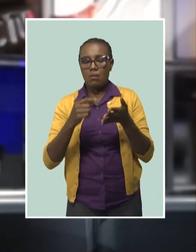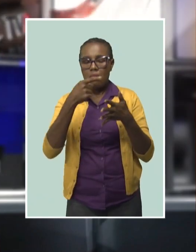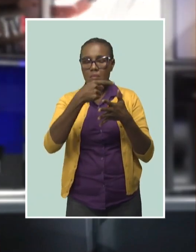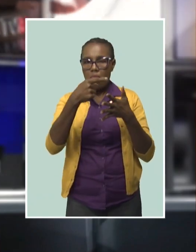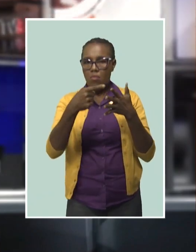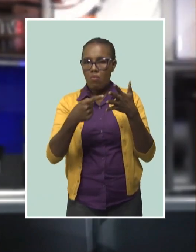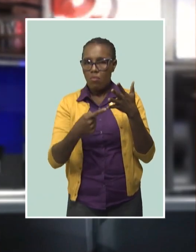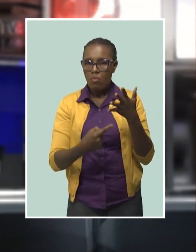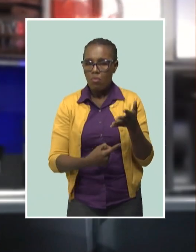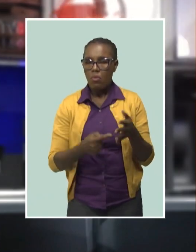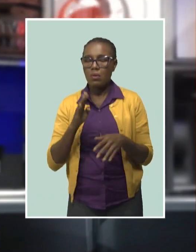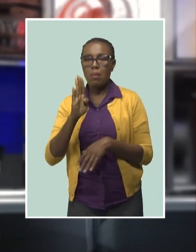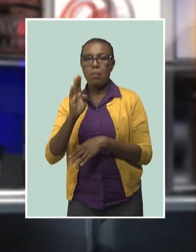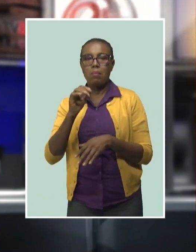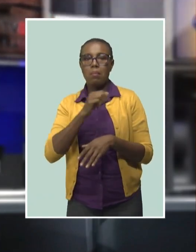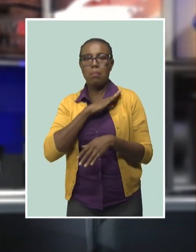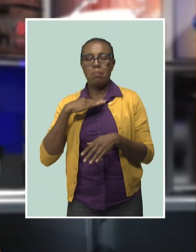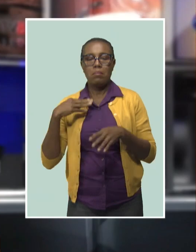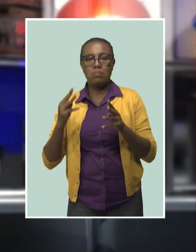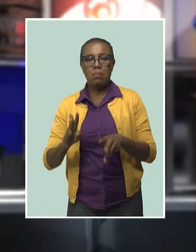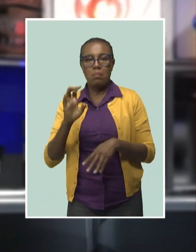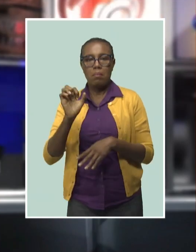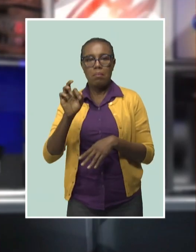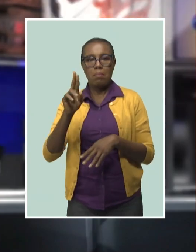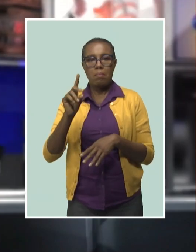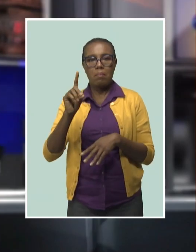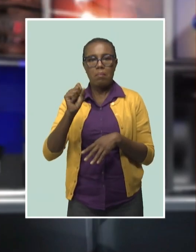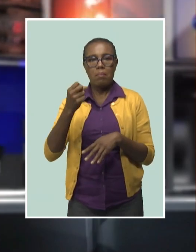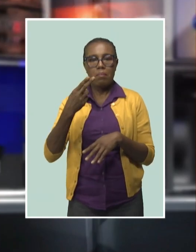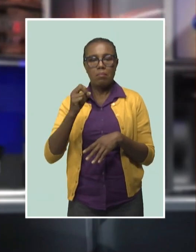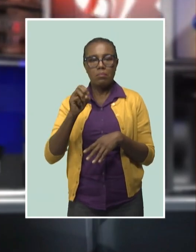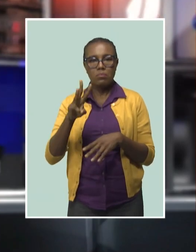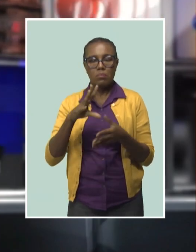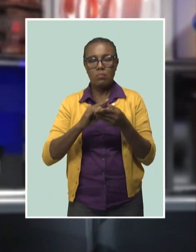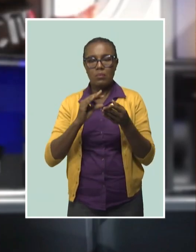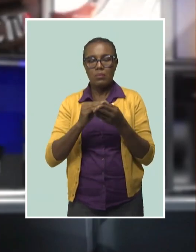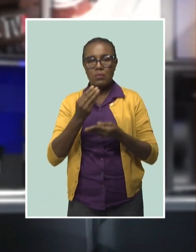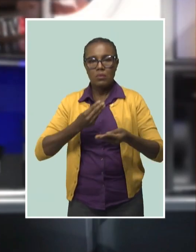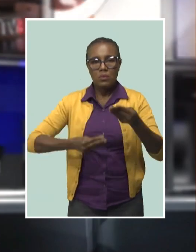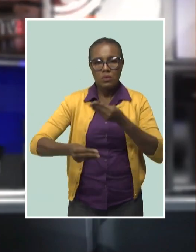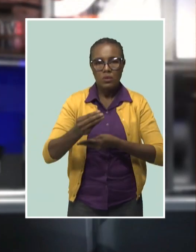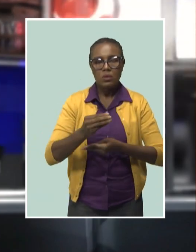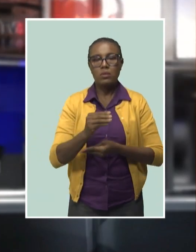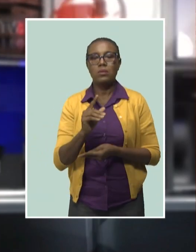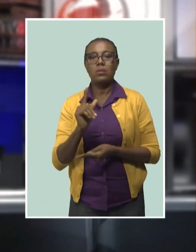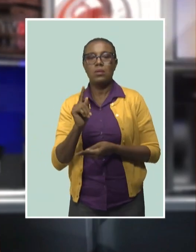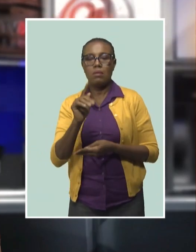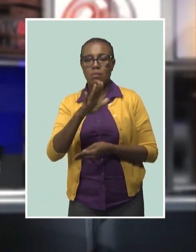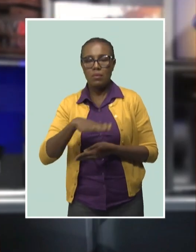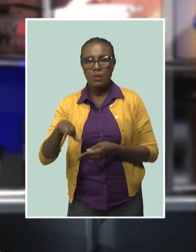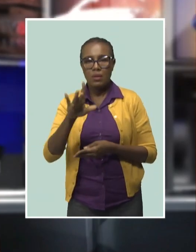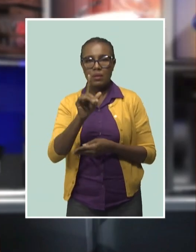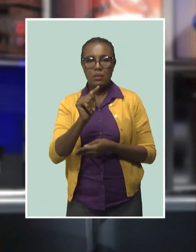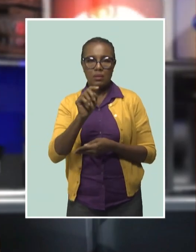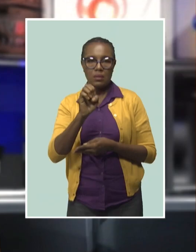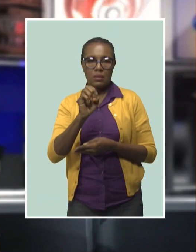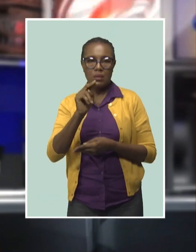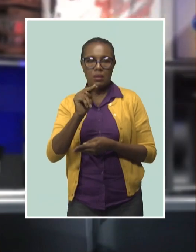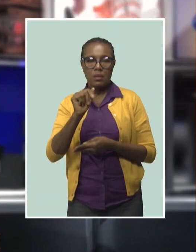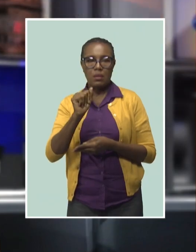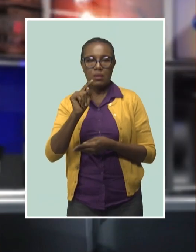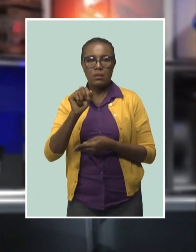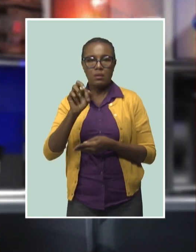what Ms. Bradshaw calls irregularities in the transfer of tenantry land by the Urban Development Commission. A letter dated